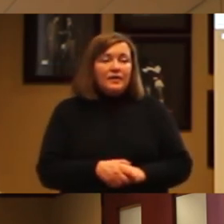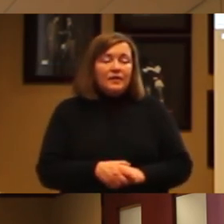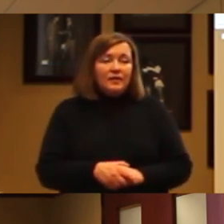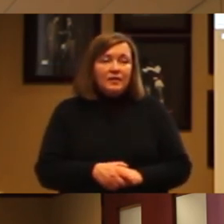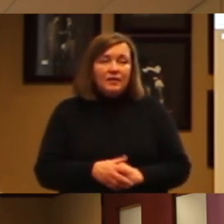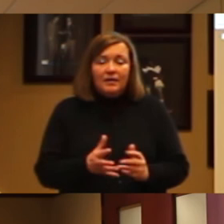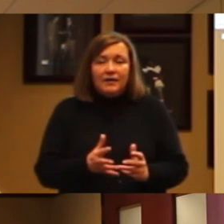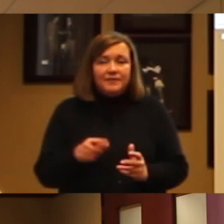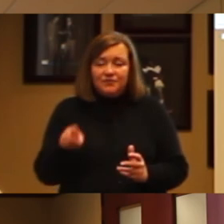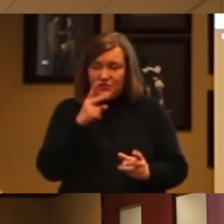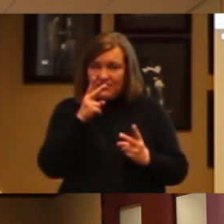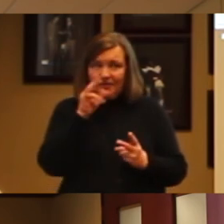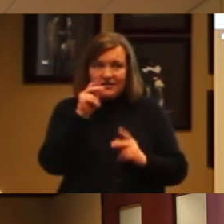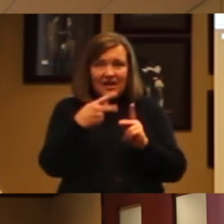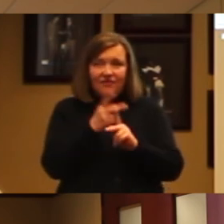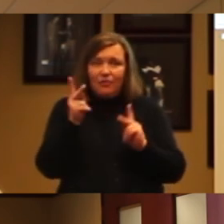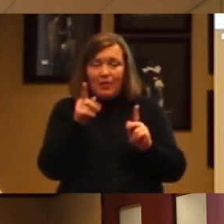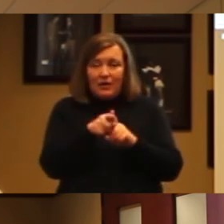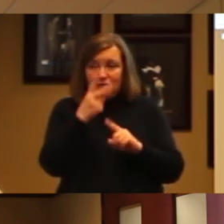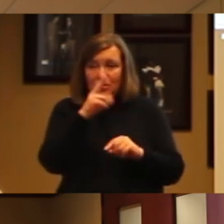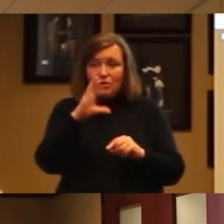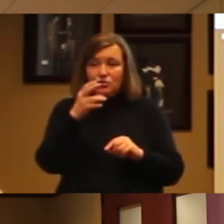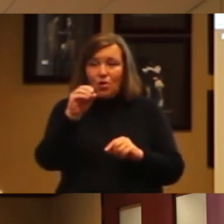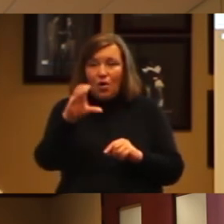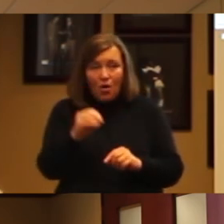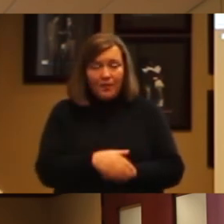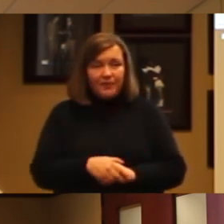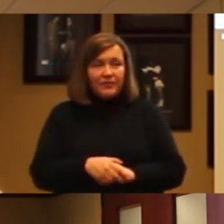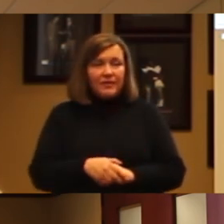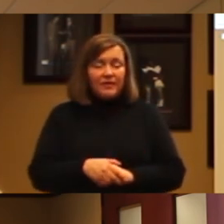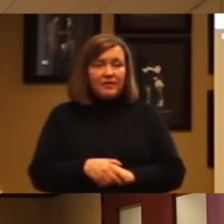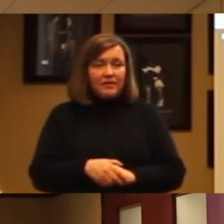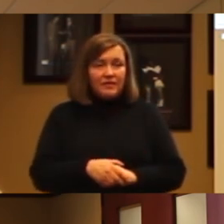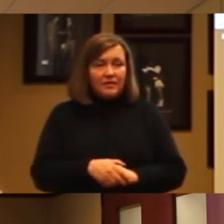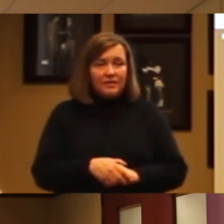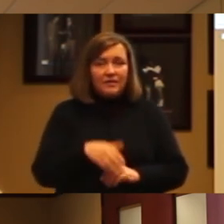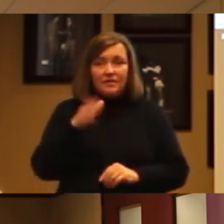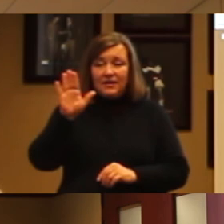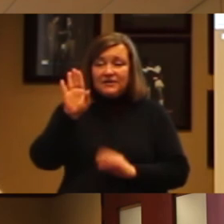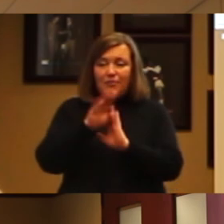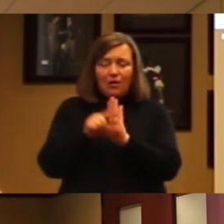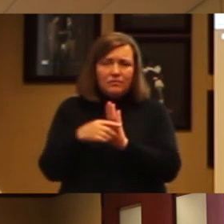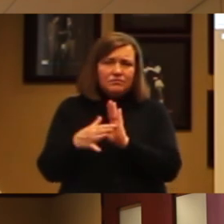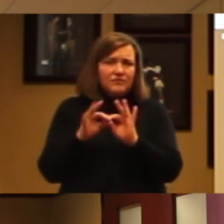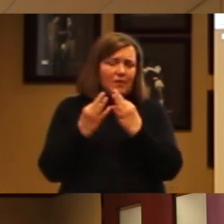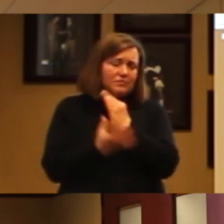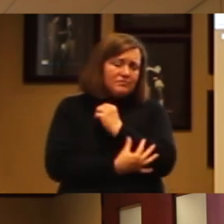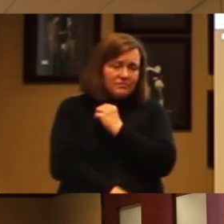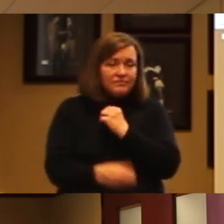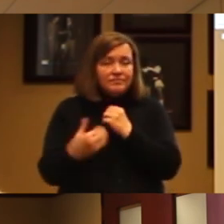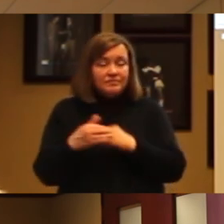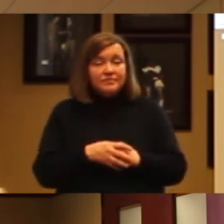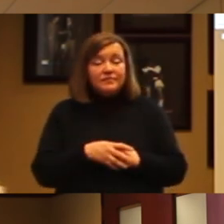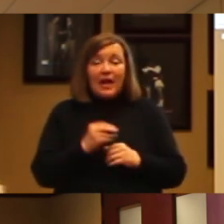find these kind of people, like you saw Choco, you know, he came from the poorest background. And I mean, and these